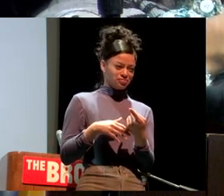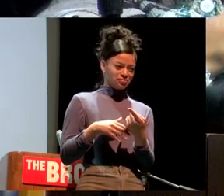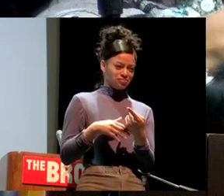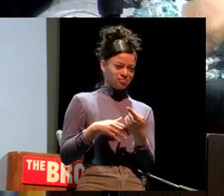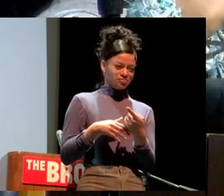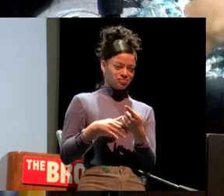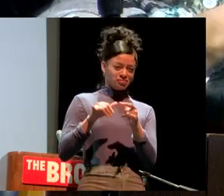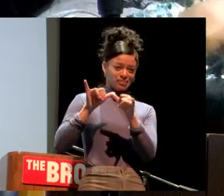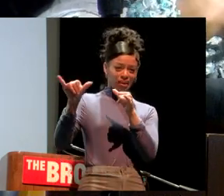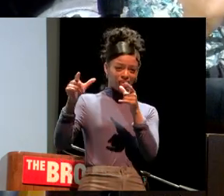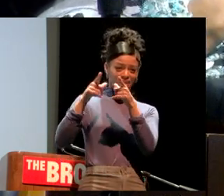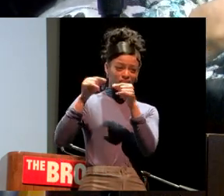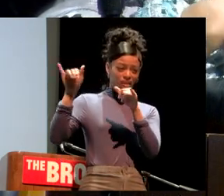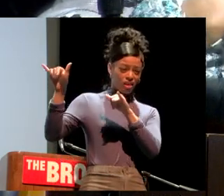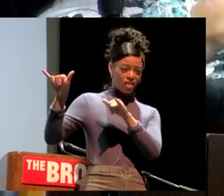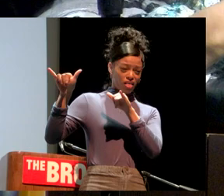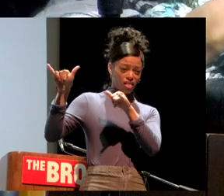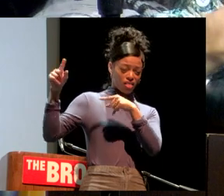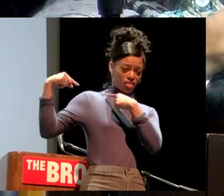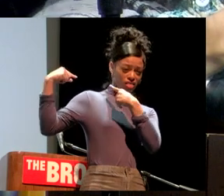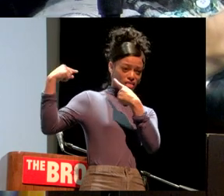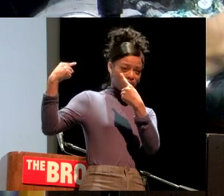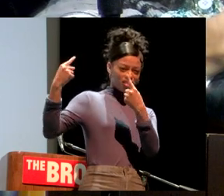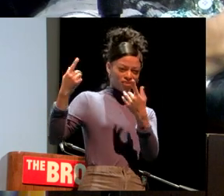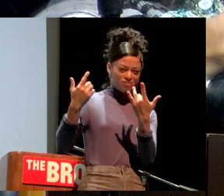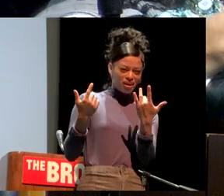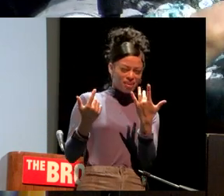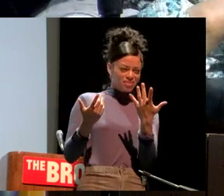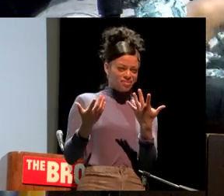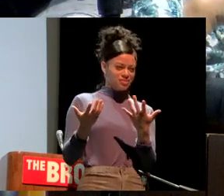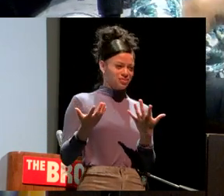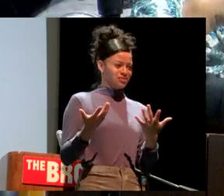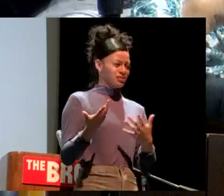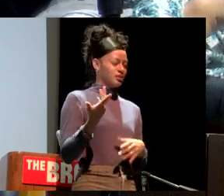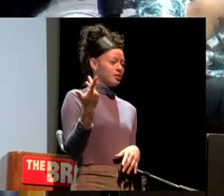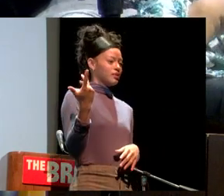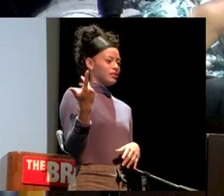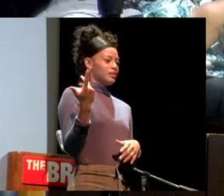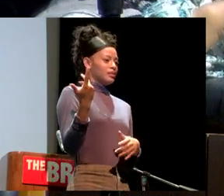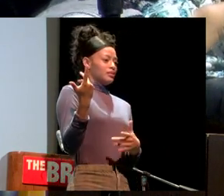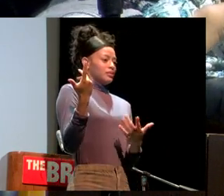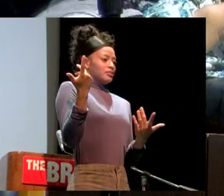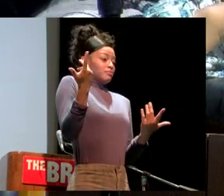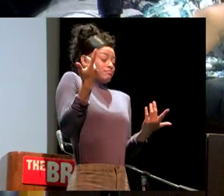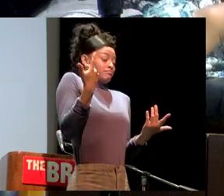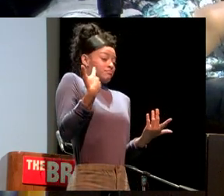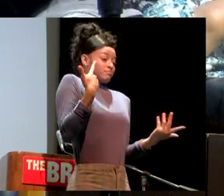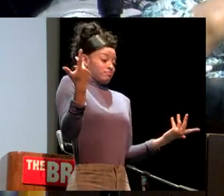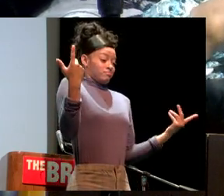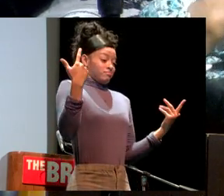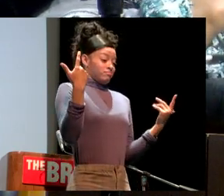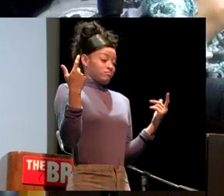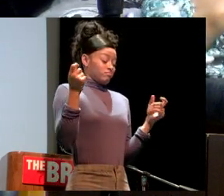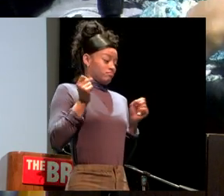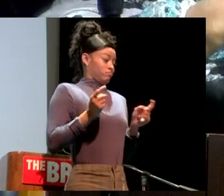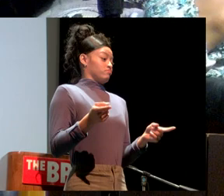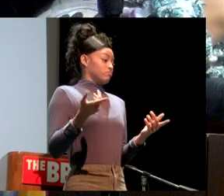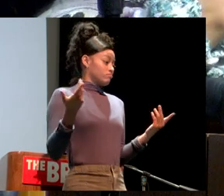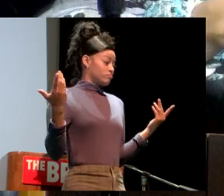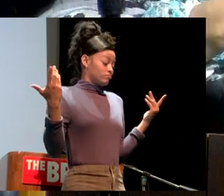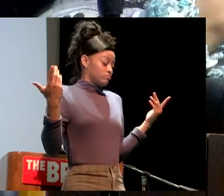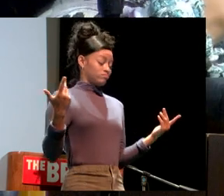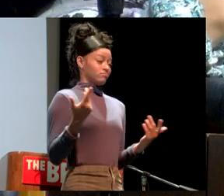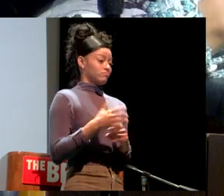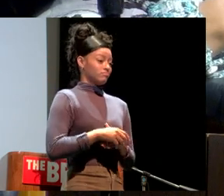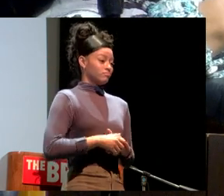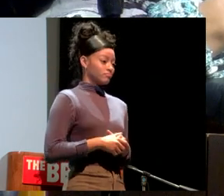know, like kind of the answer. And then, you know, 30, 40 minutes, something like that, you